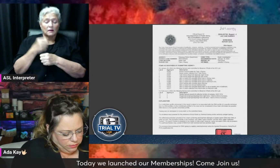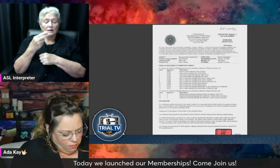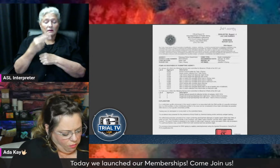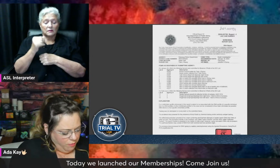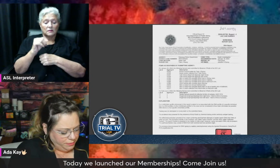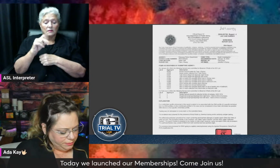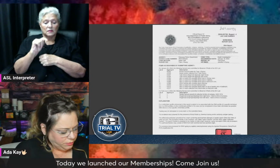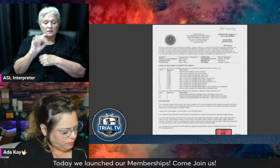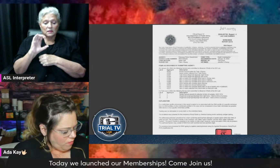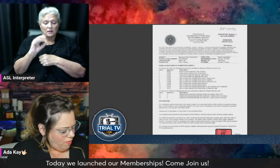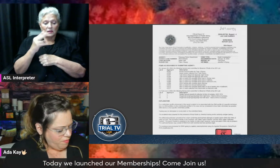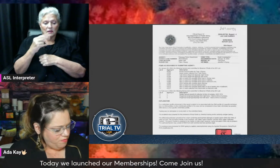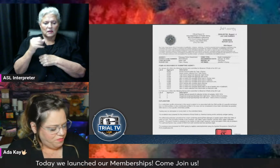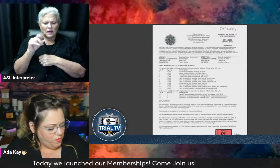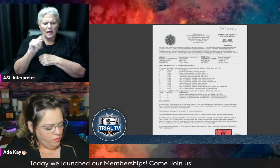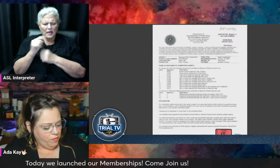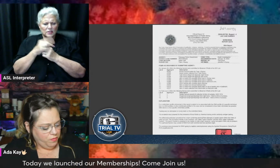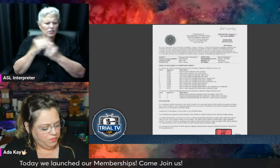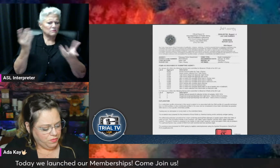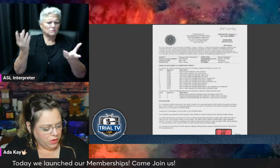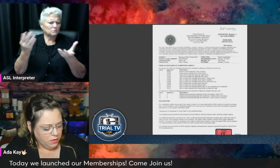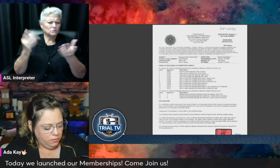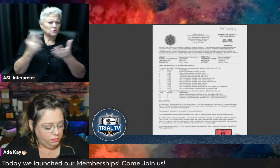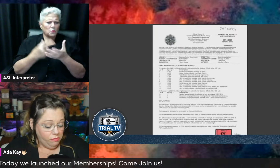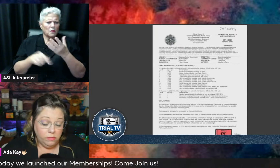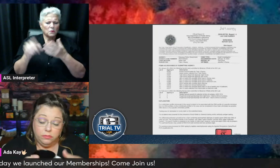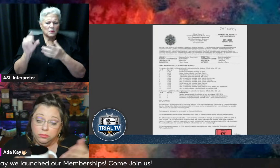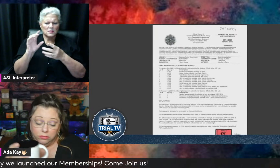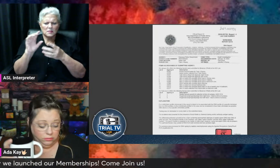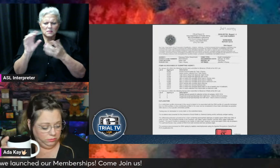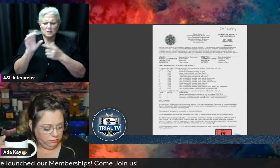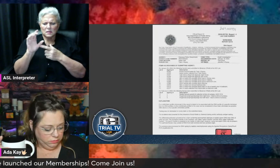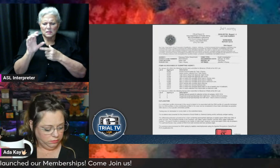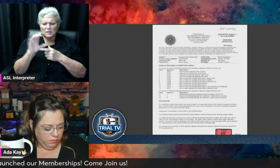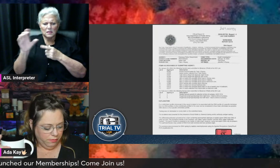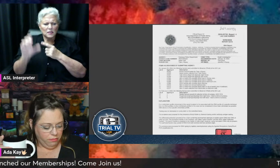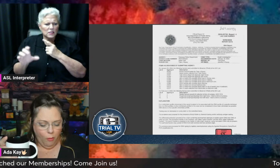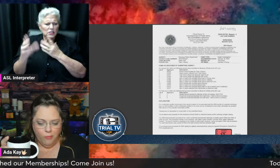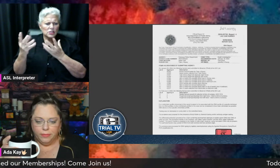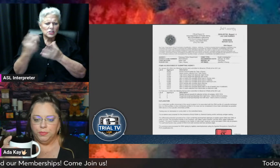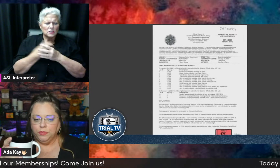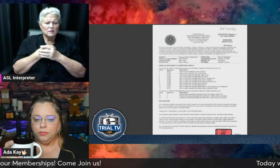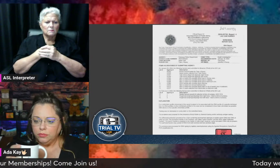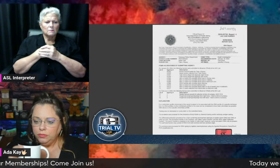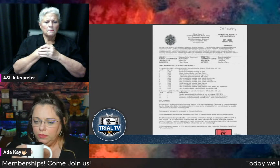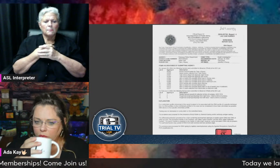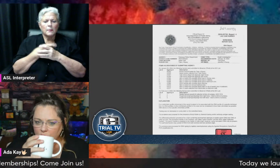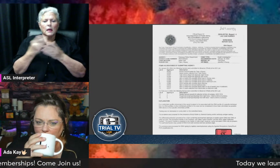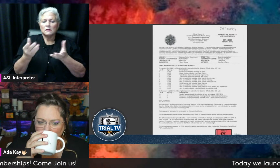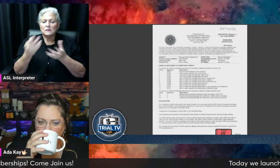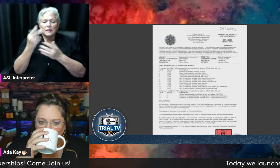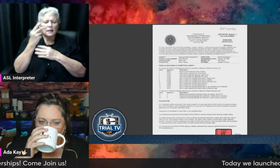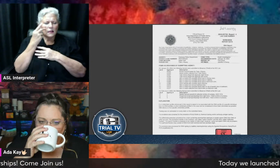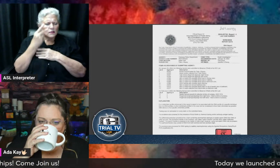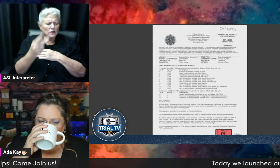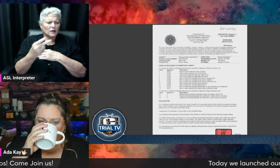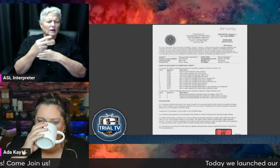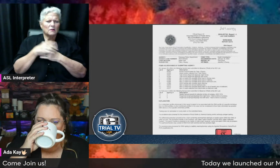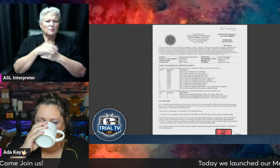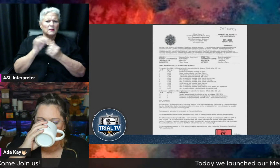I'm not, it was. Did it appear to have been cleaned or scrubbed or washed?